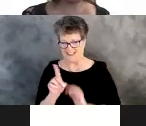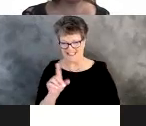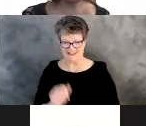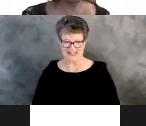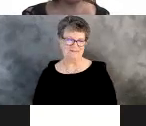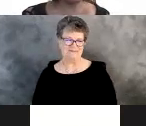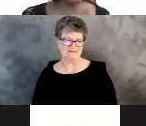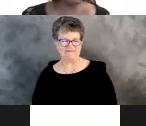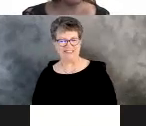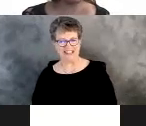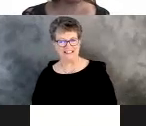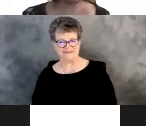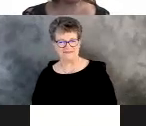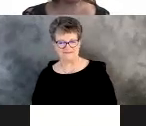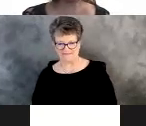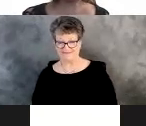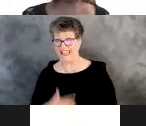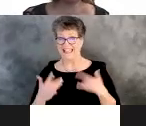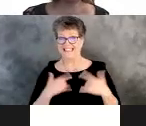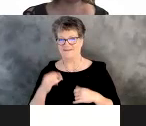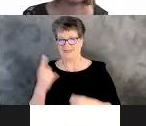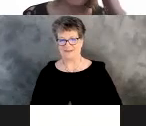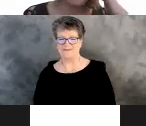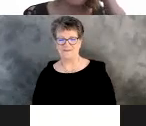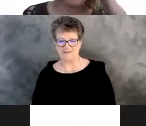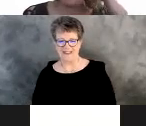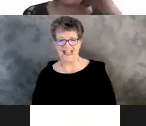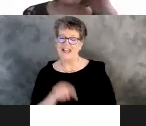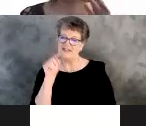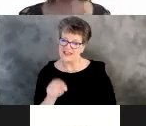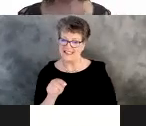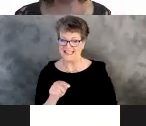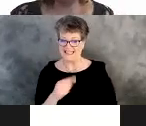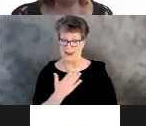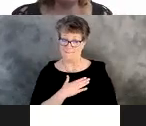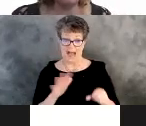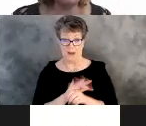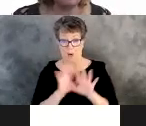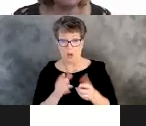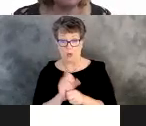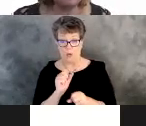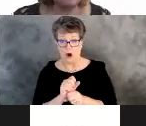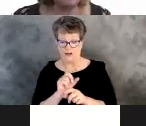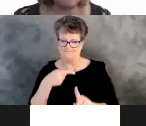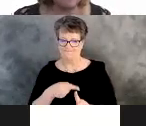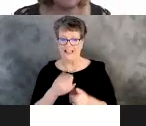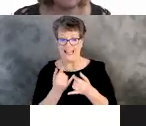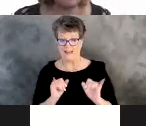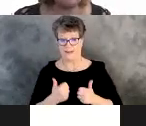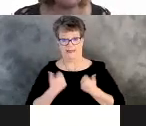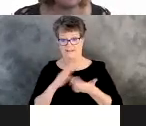disability. I get excited about this one because this is the one that my whole work is based on. So independent living centers